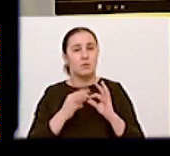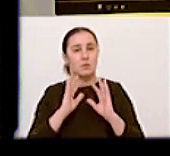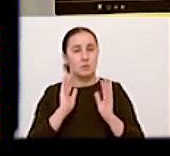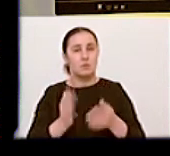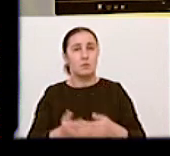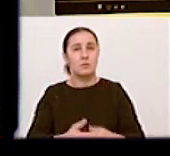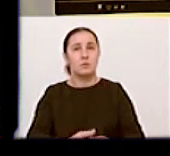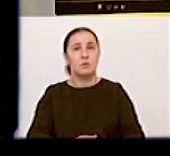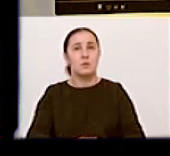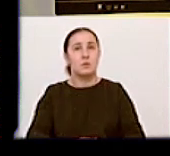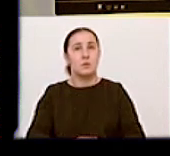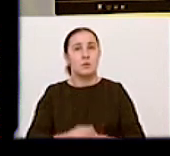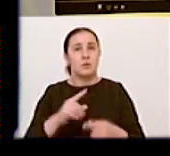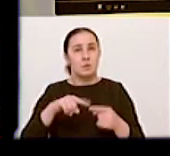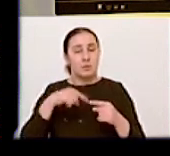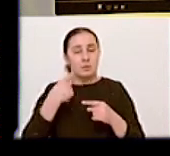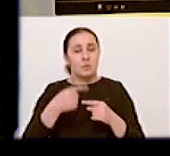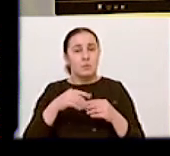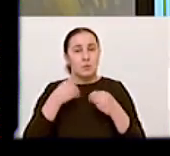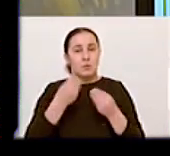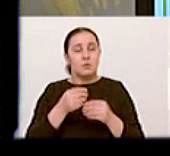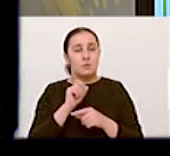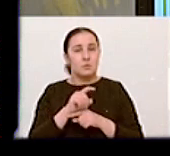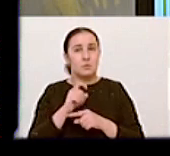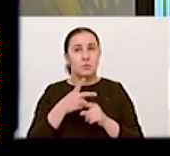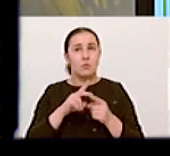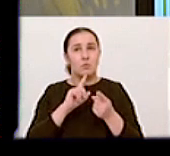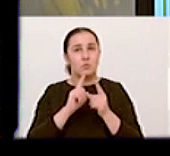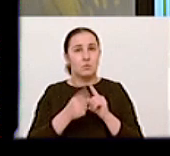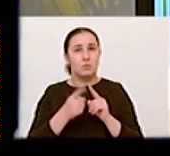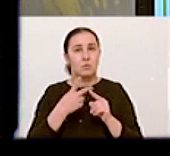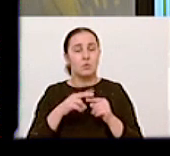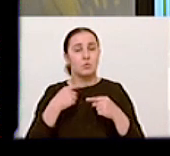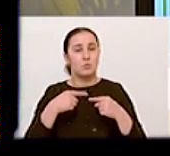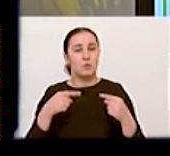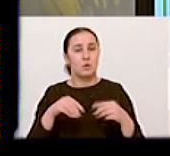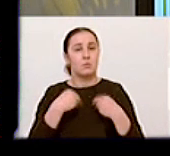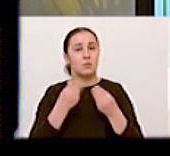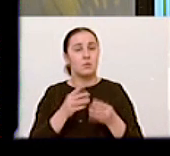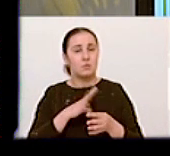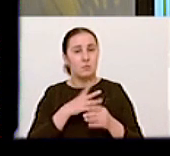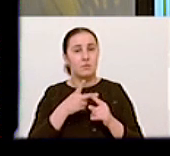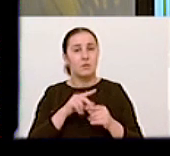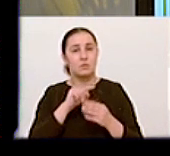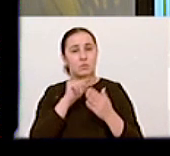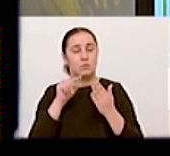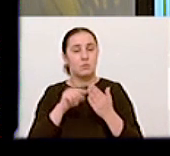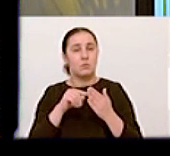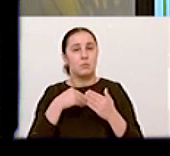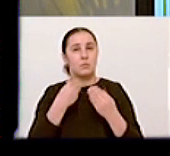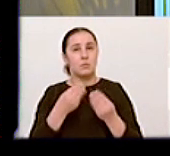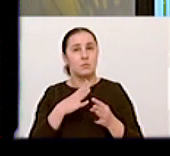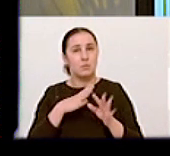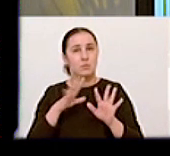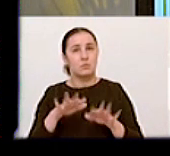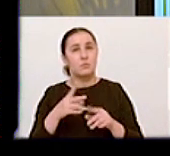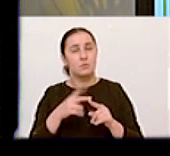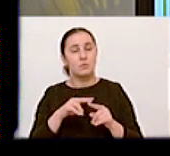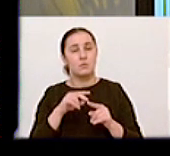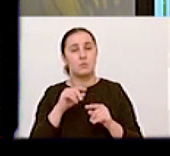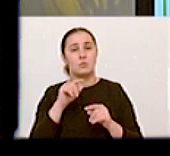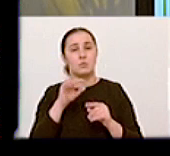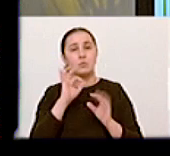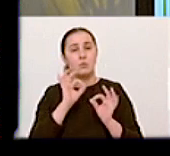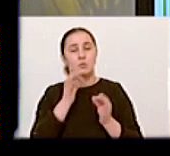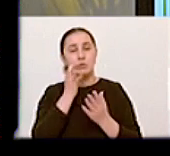ifodalanadi. Keyingi berilgan topshiriqda o'zgaruvchanlik turlari berilgan va so'roq belgisi qo'yilgan joylarga to'g'ri